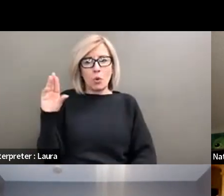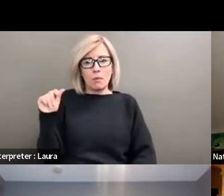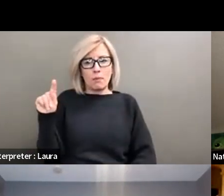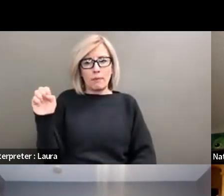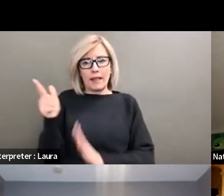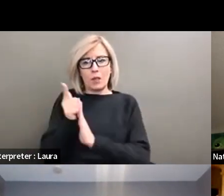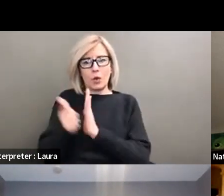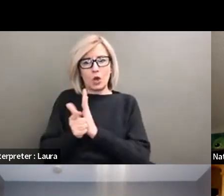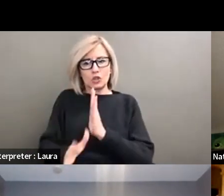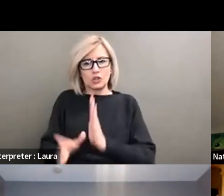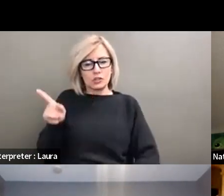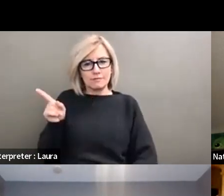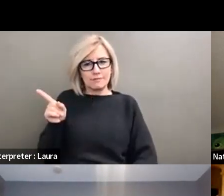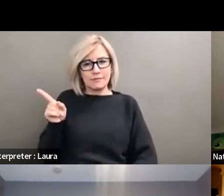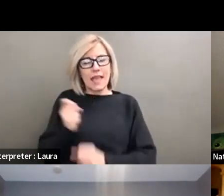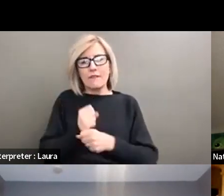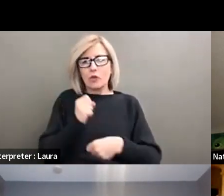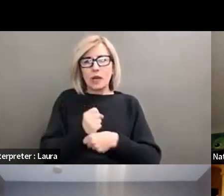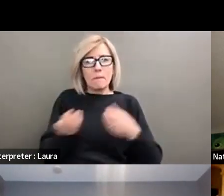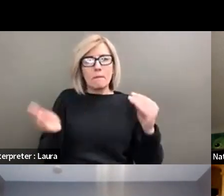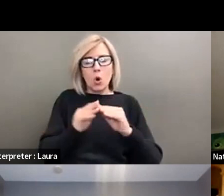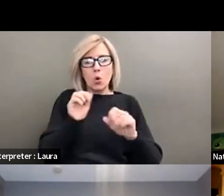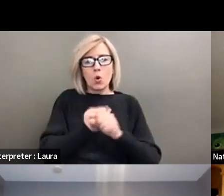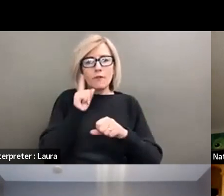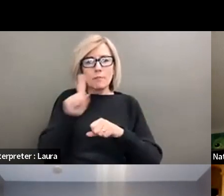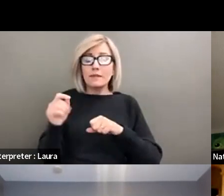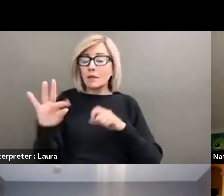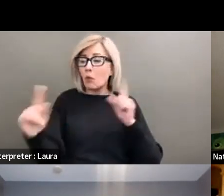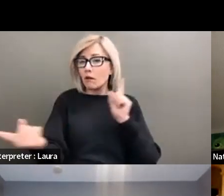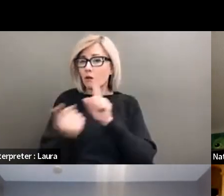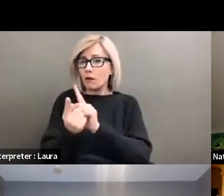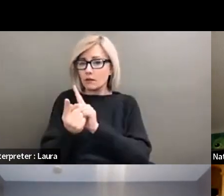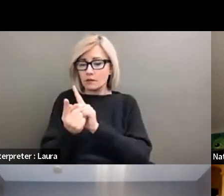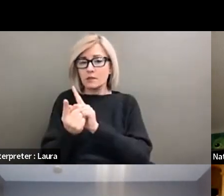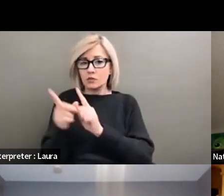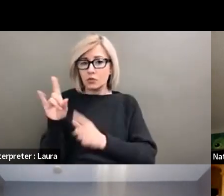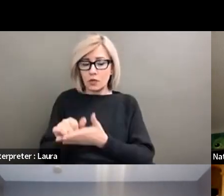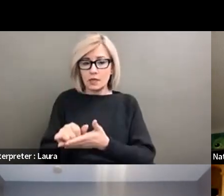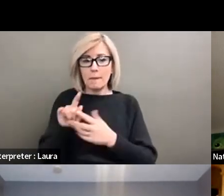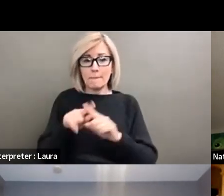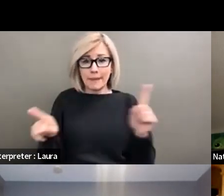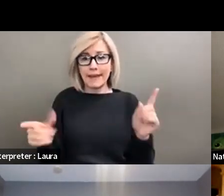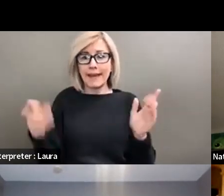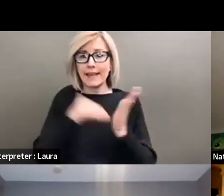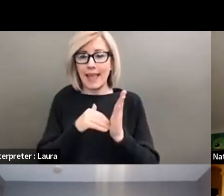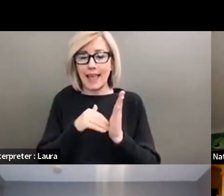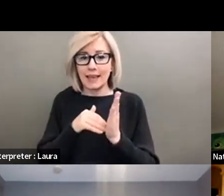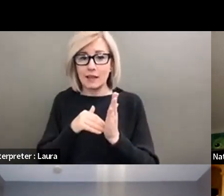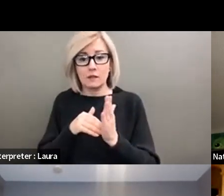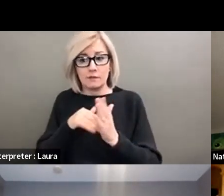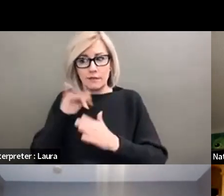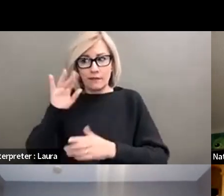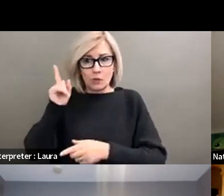and it's created more work for them if somebody comes to them to do this. But again, given the proper